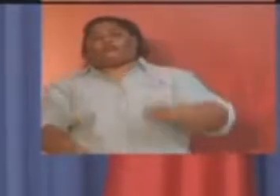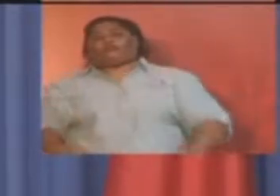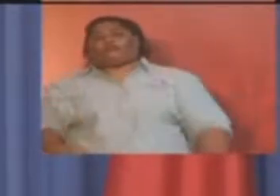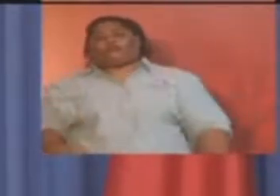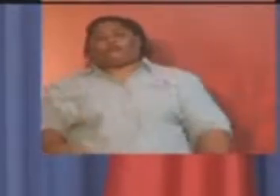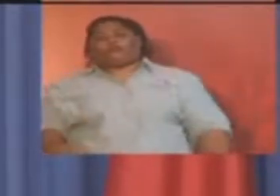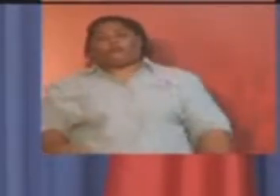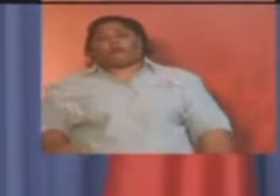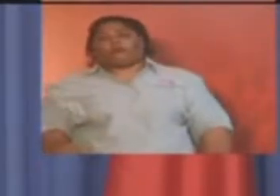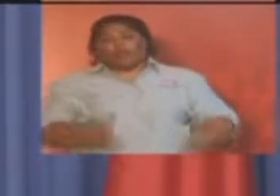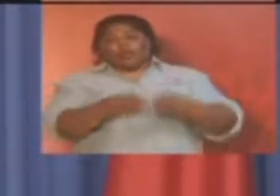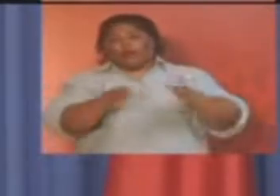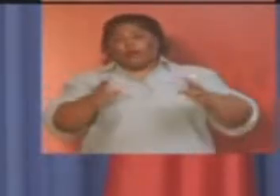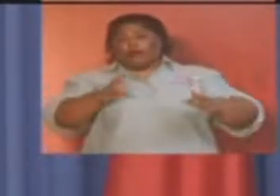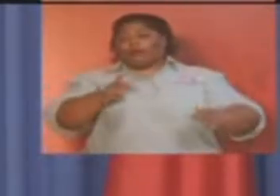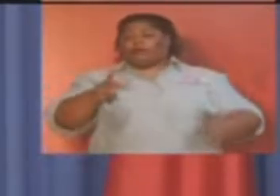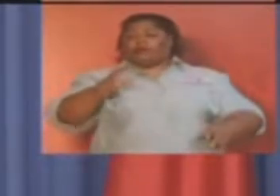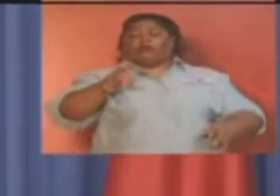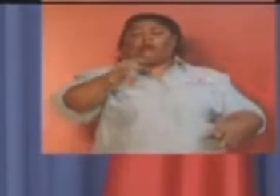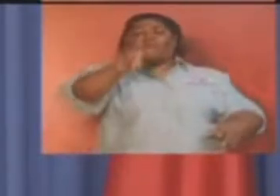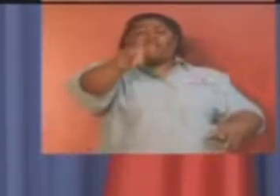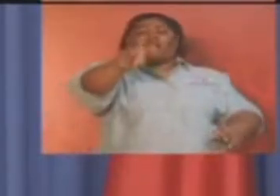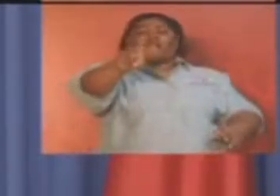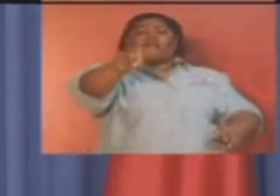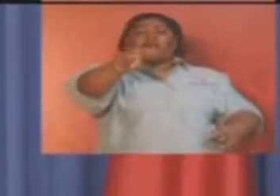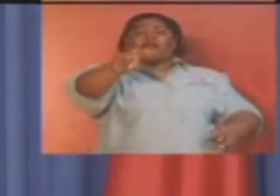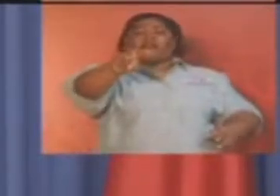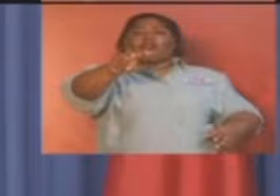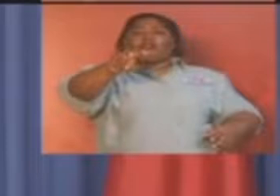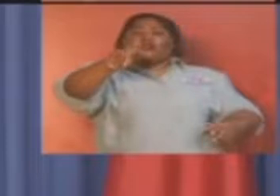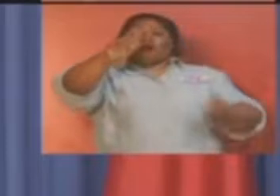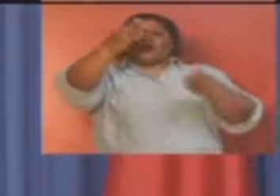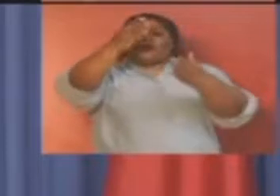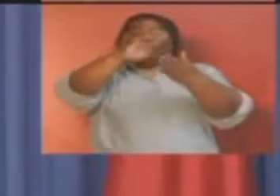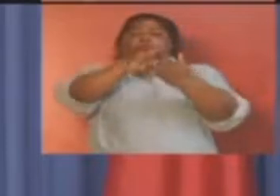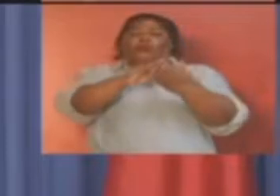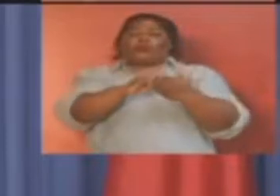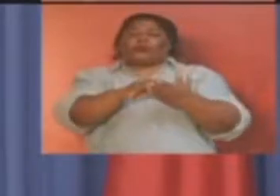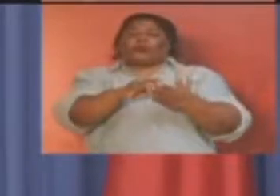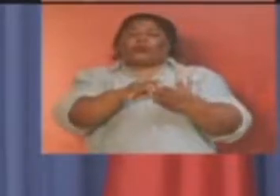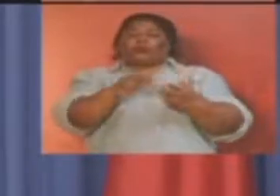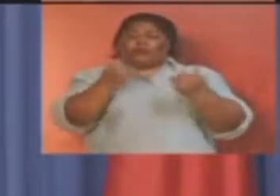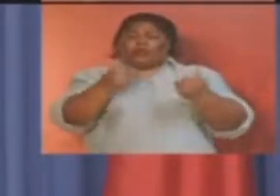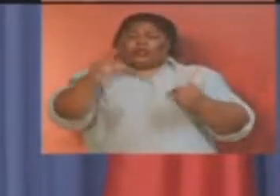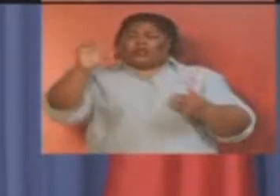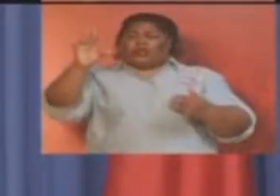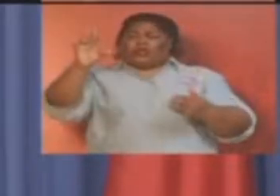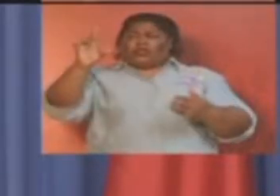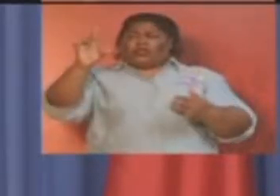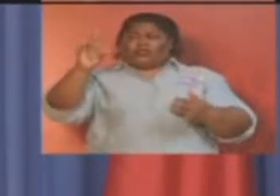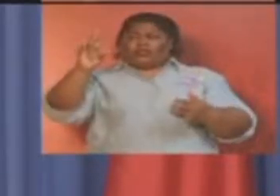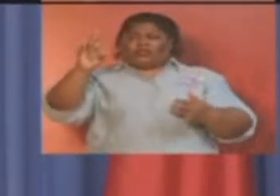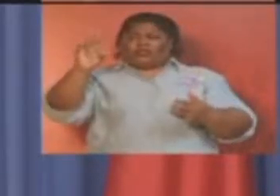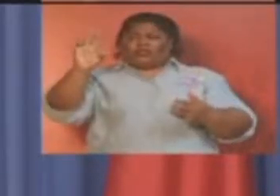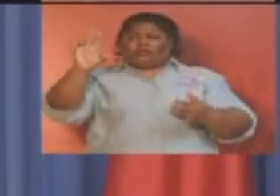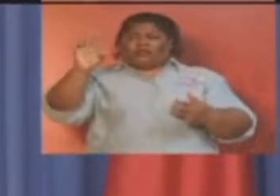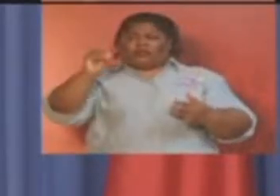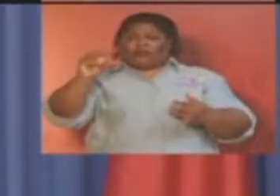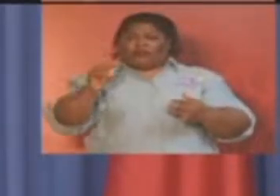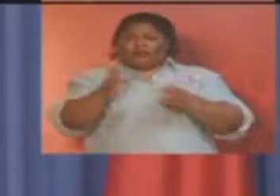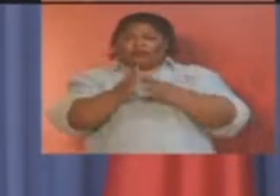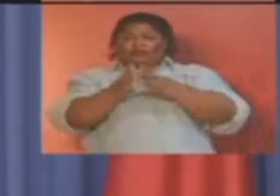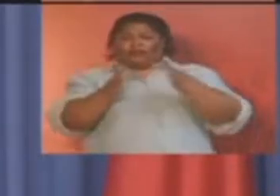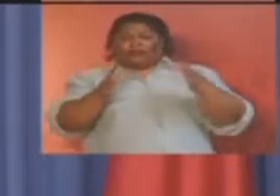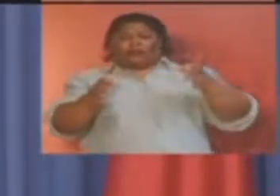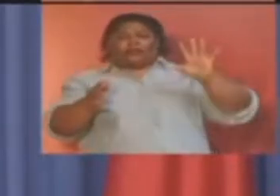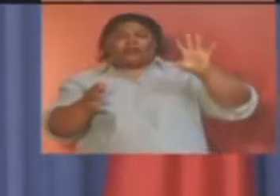transport, we've taken a decision that public transport is to go down from 75% to 50% from midnight